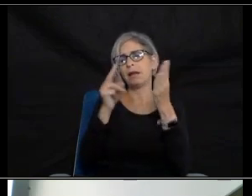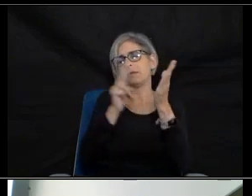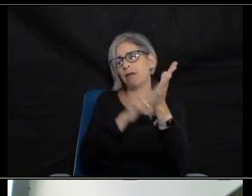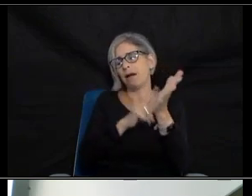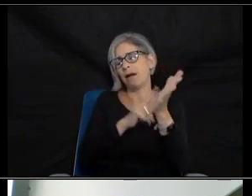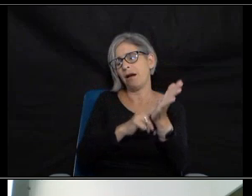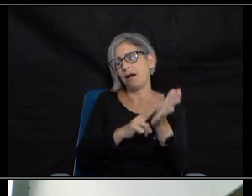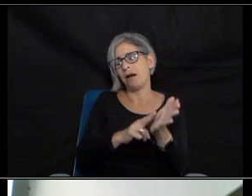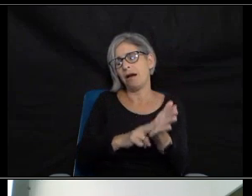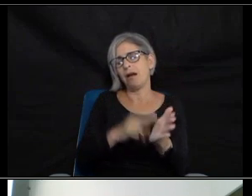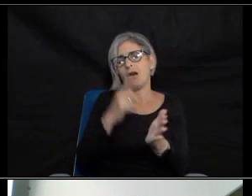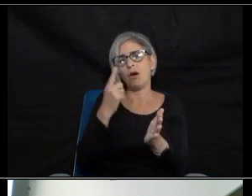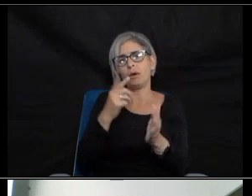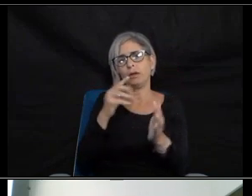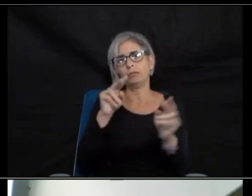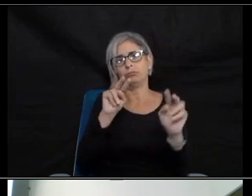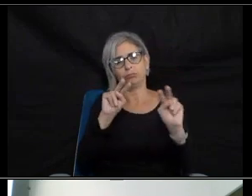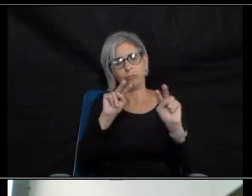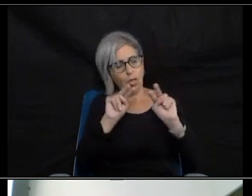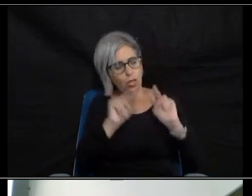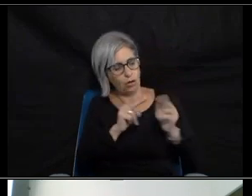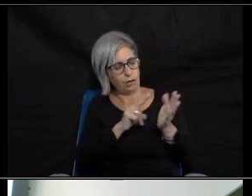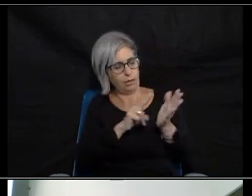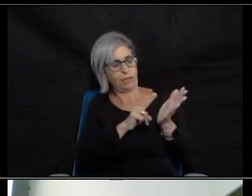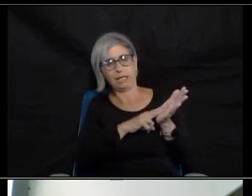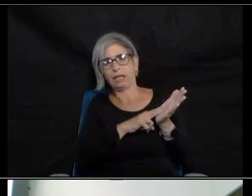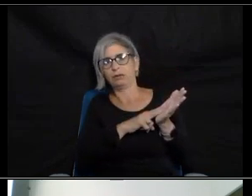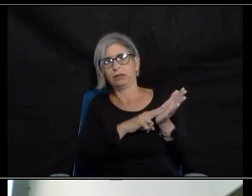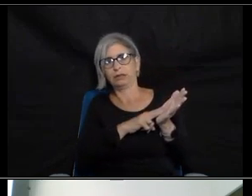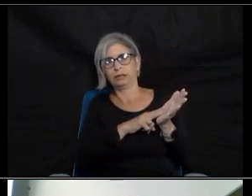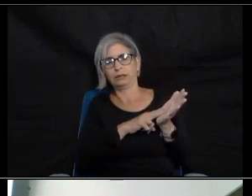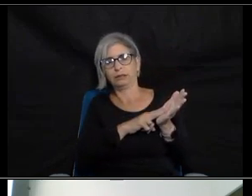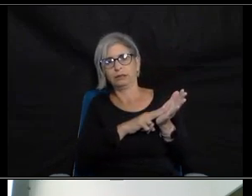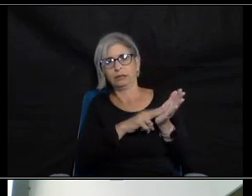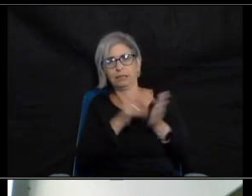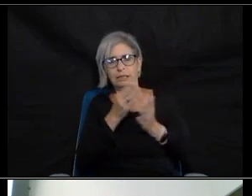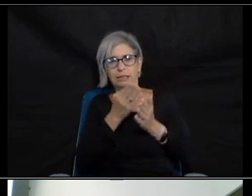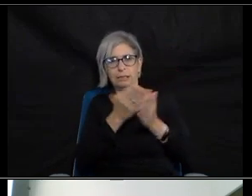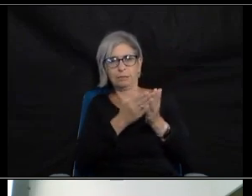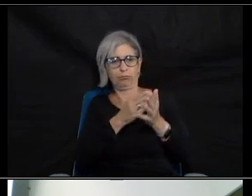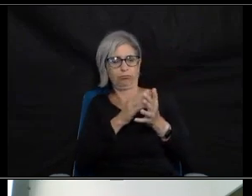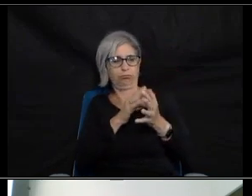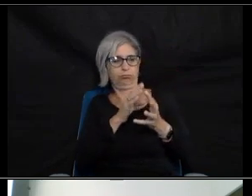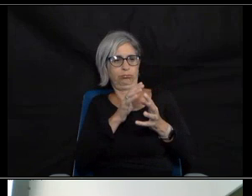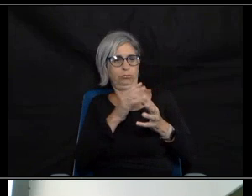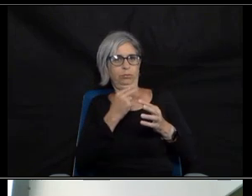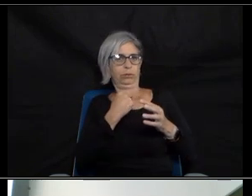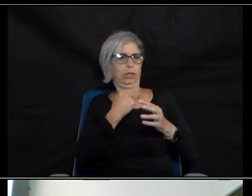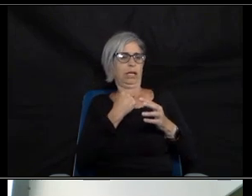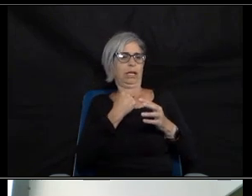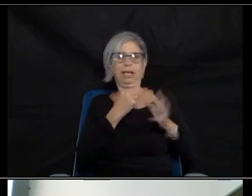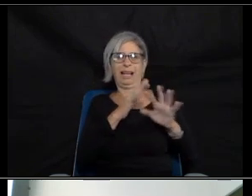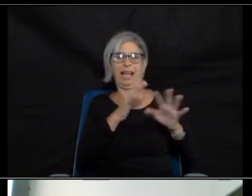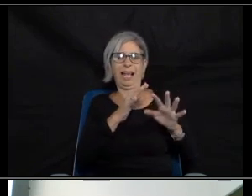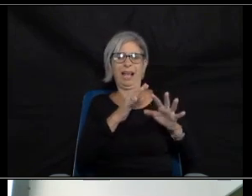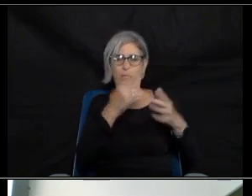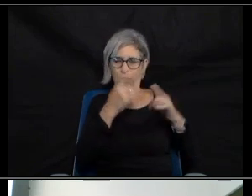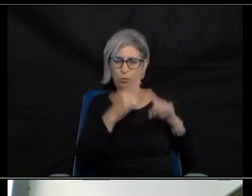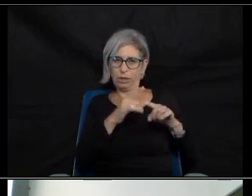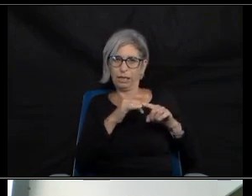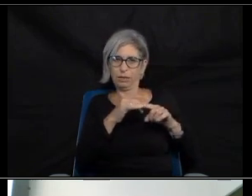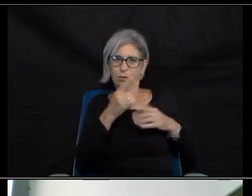I always prefer to look at those contracts as, rather than something binding, something that we remember what it is we agreed to